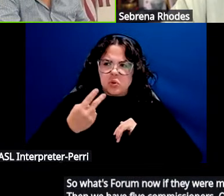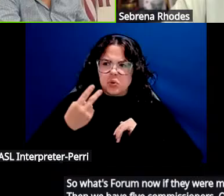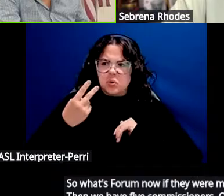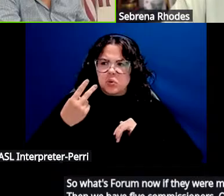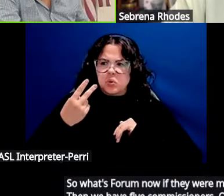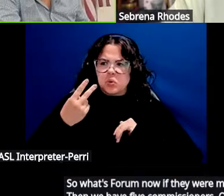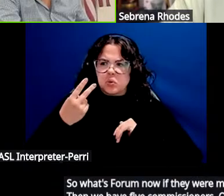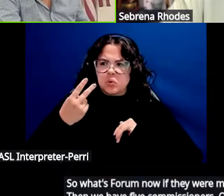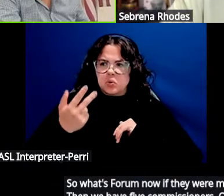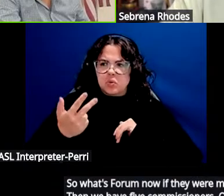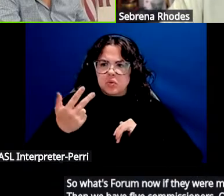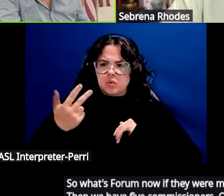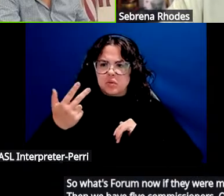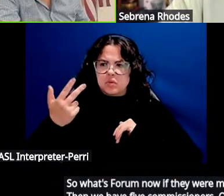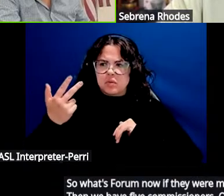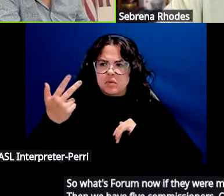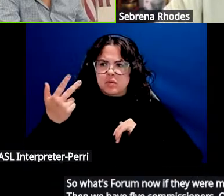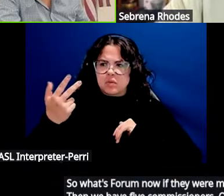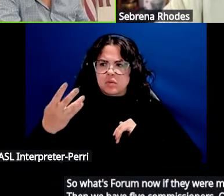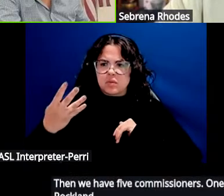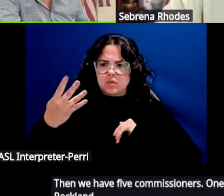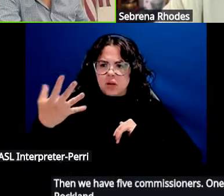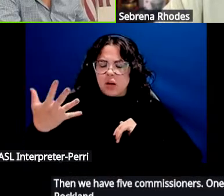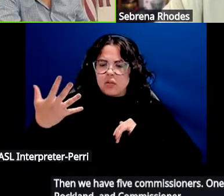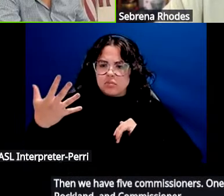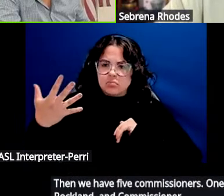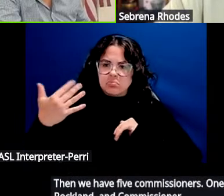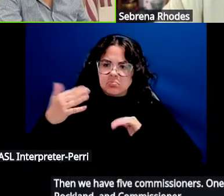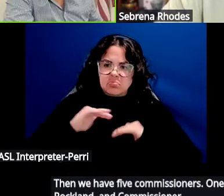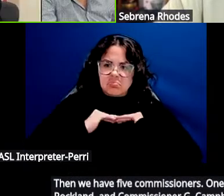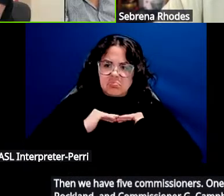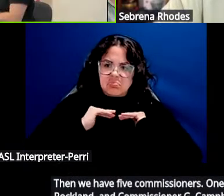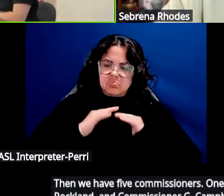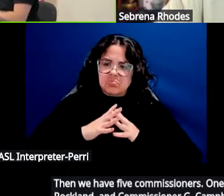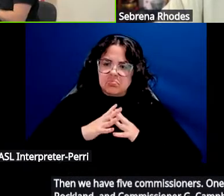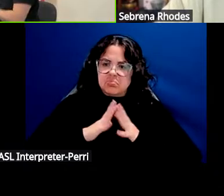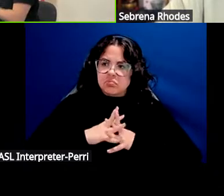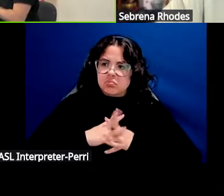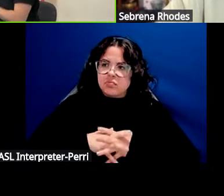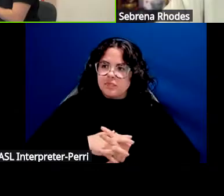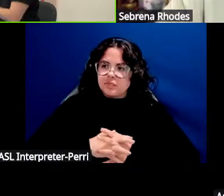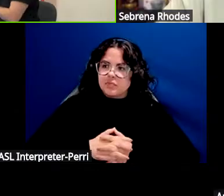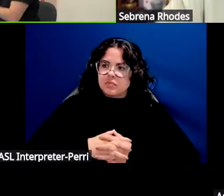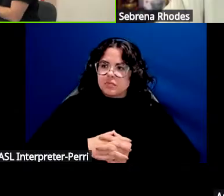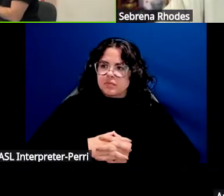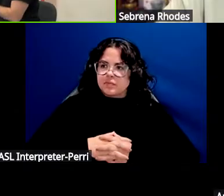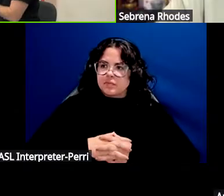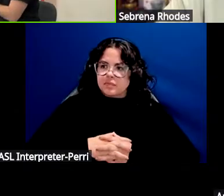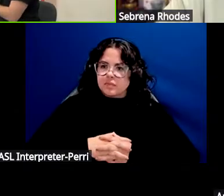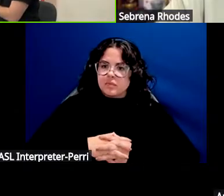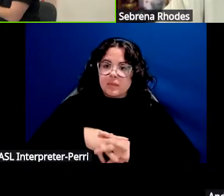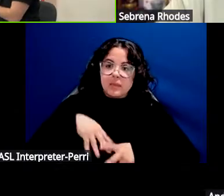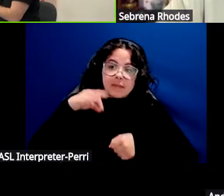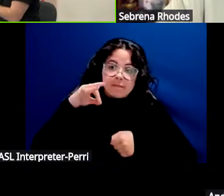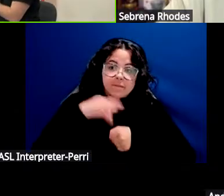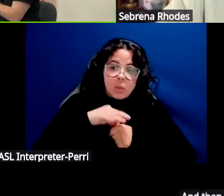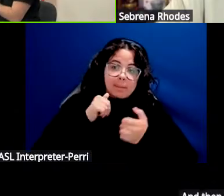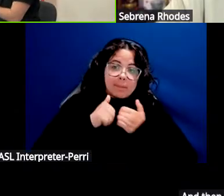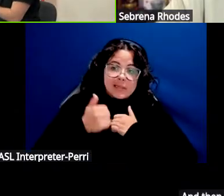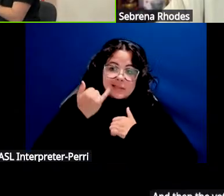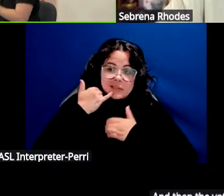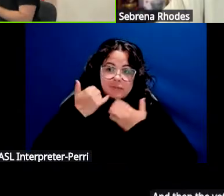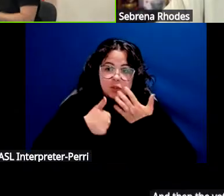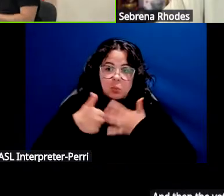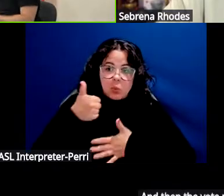Commissioner Rhodes, Commissioner Roblin, and Commissioner G. Campbell. And then the vote passes if it's a majority